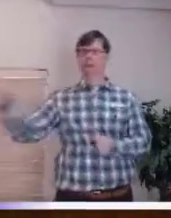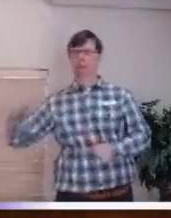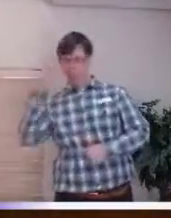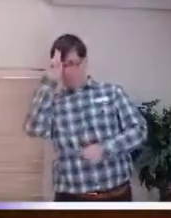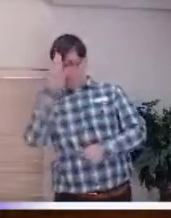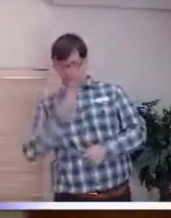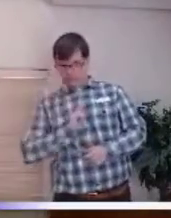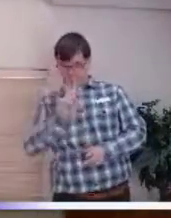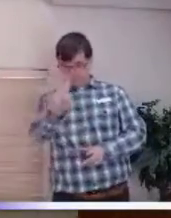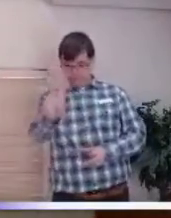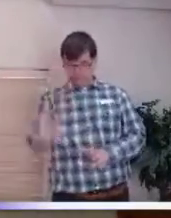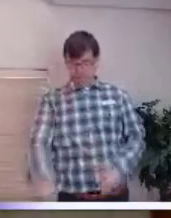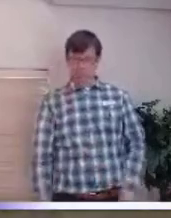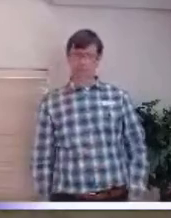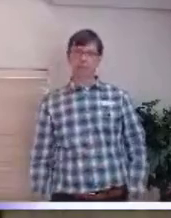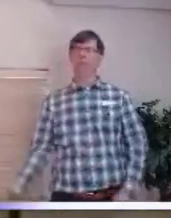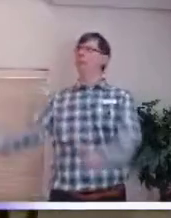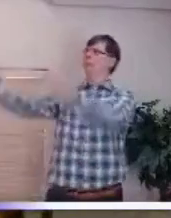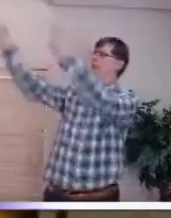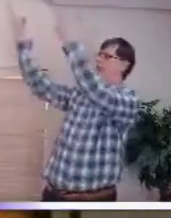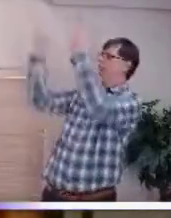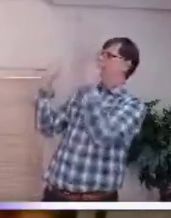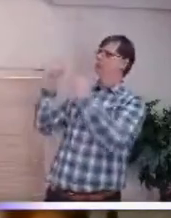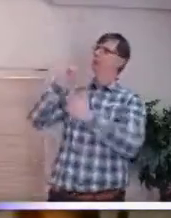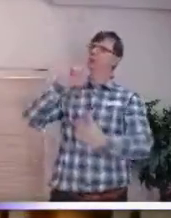reality comes true.